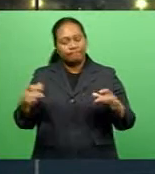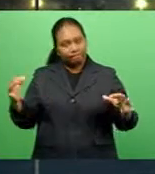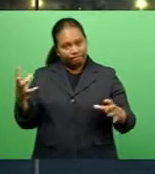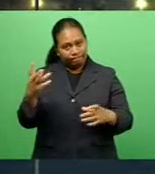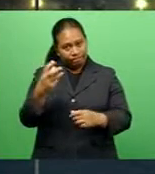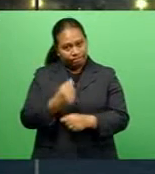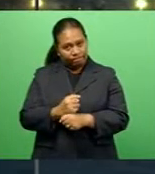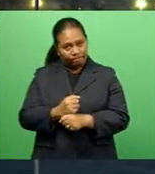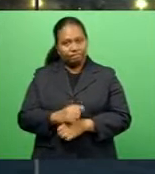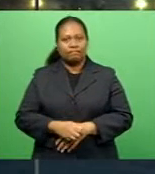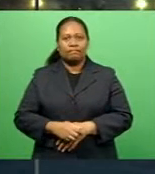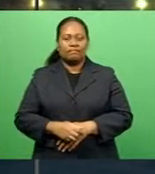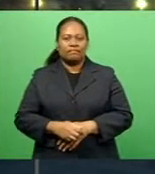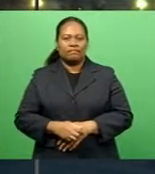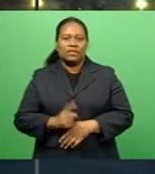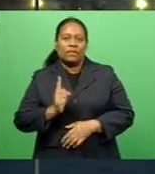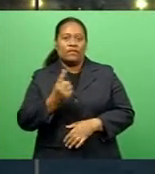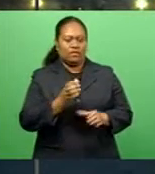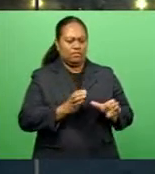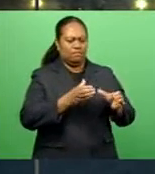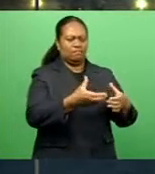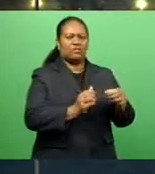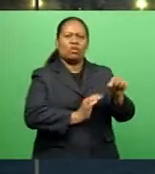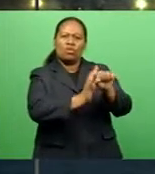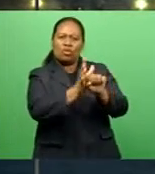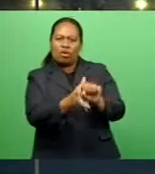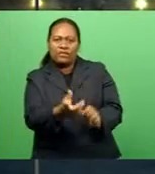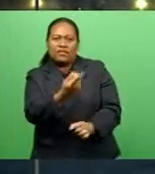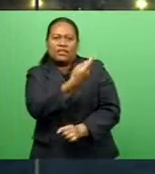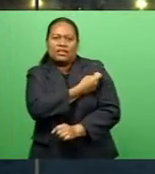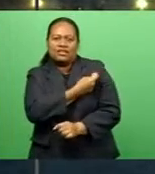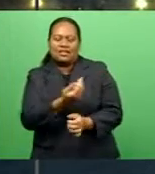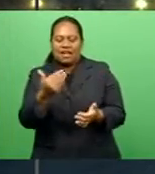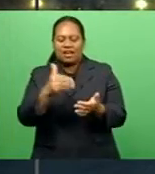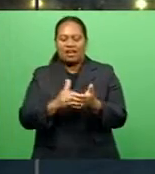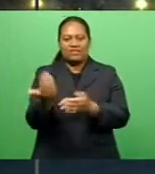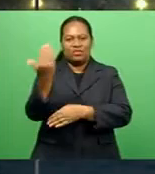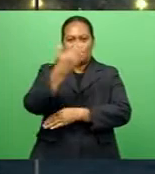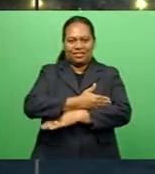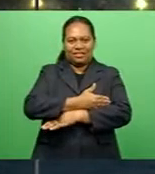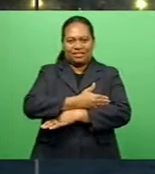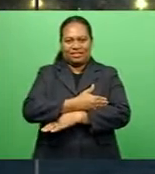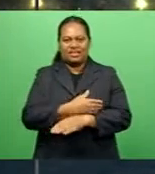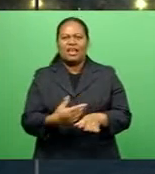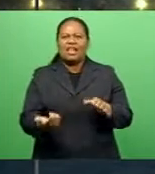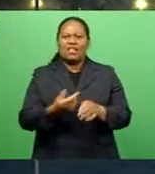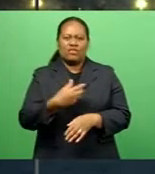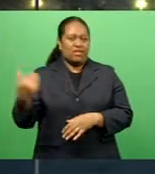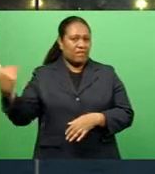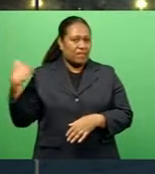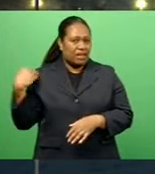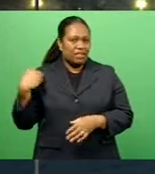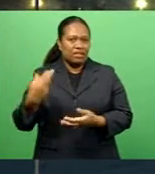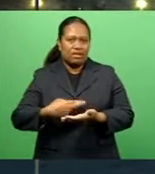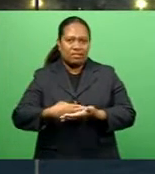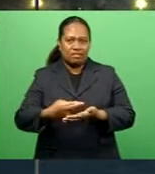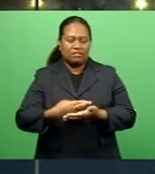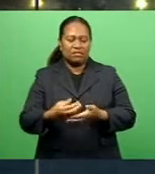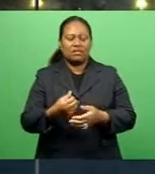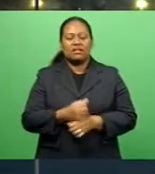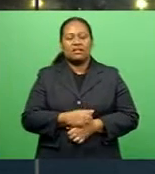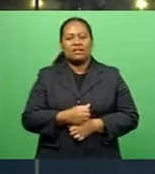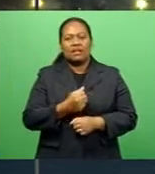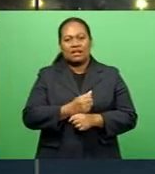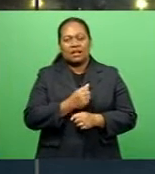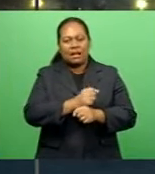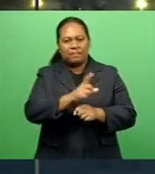Recapping our main stories, first batch of COVID-19 vaccine arrives tonight. Illegal rental cars affects the rental industry,